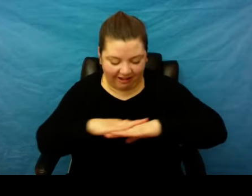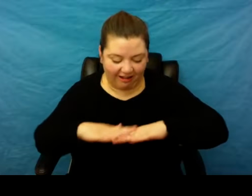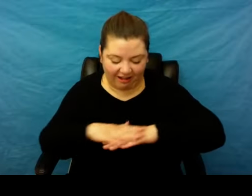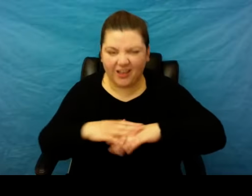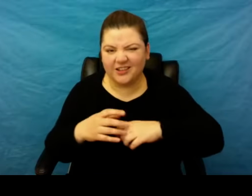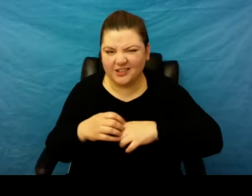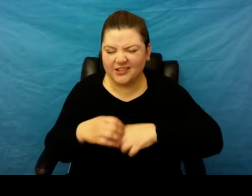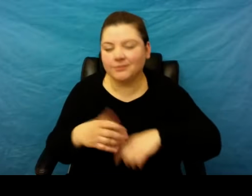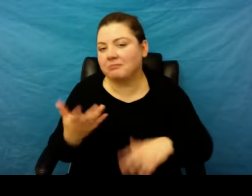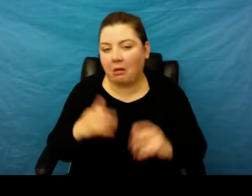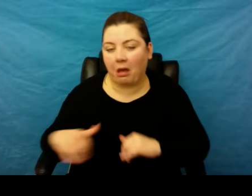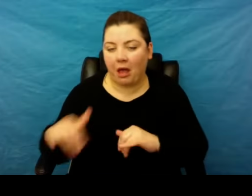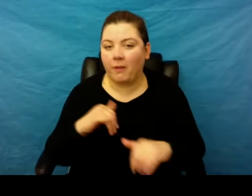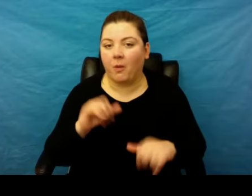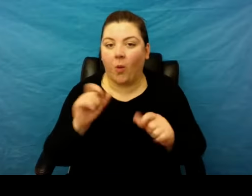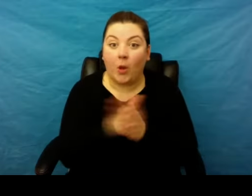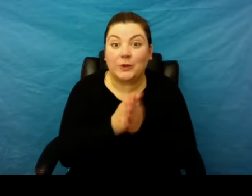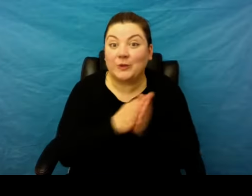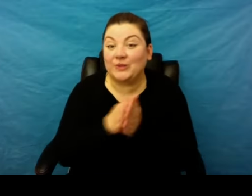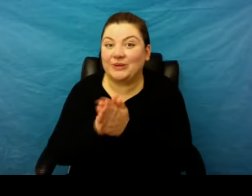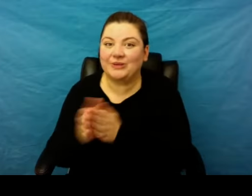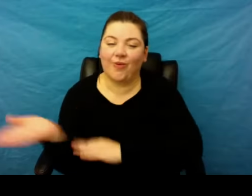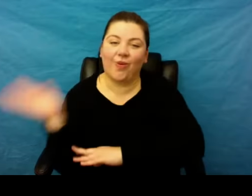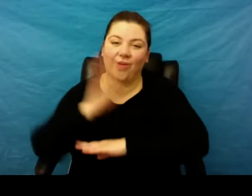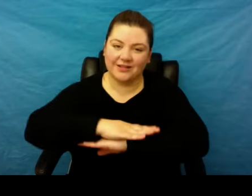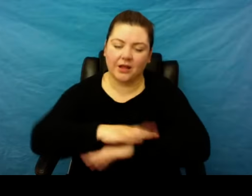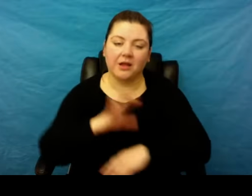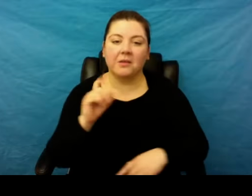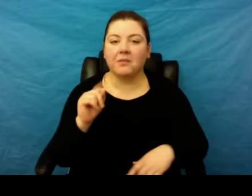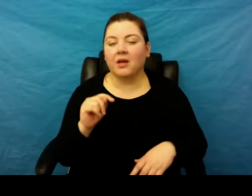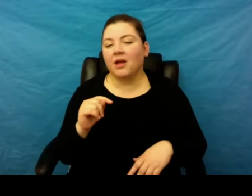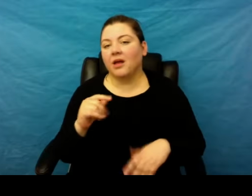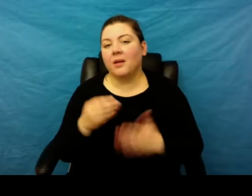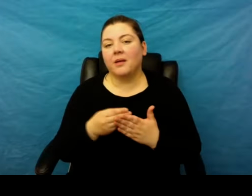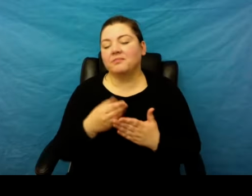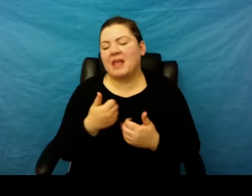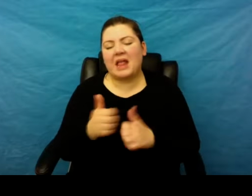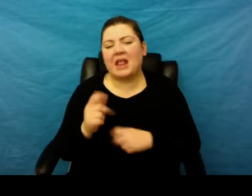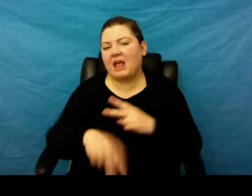hands 100 times a day. But I think simple anti-infections for Purell